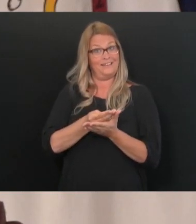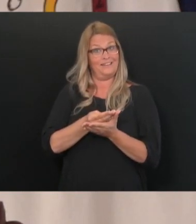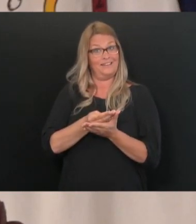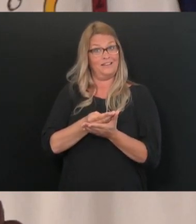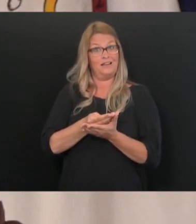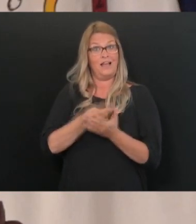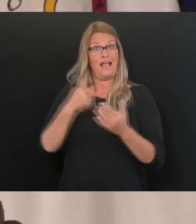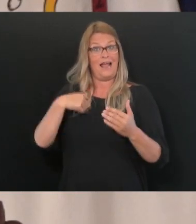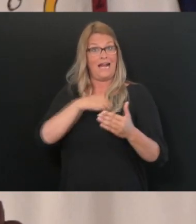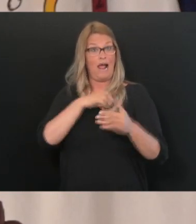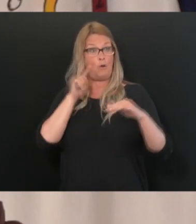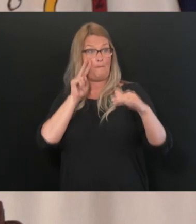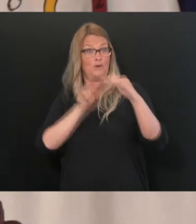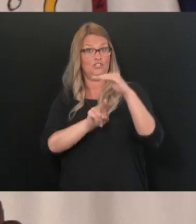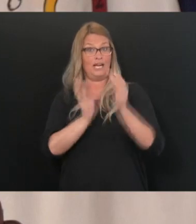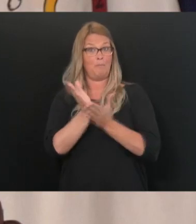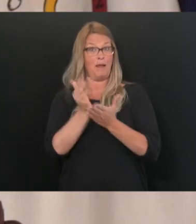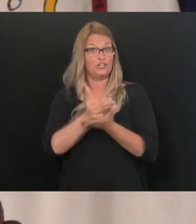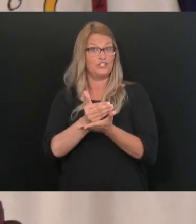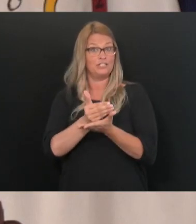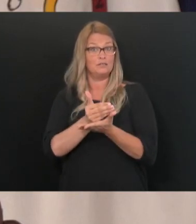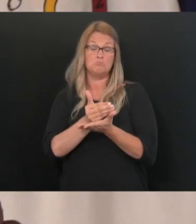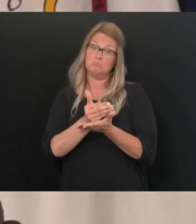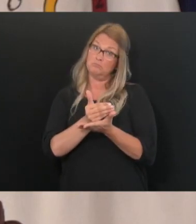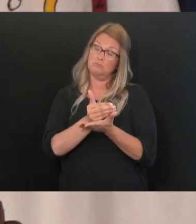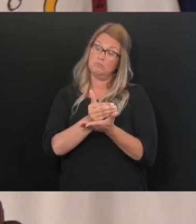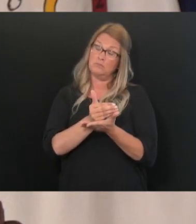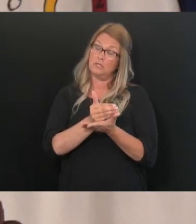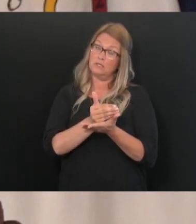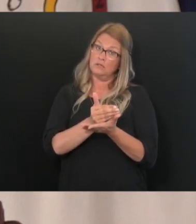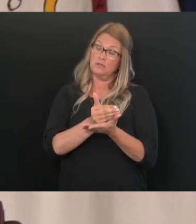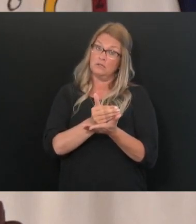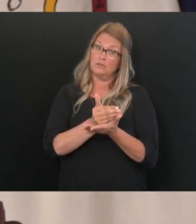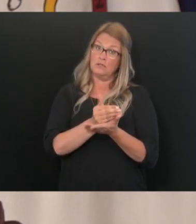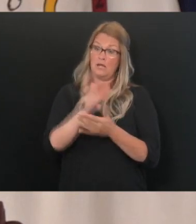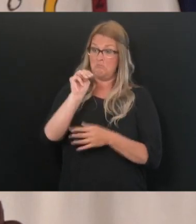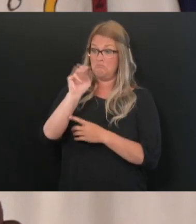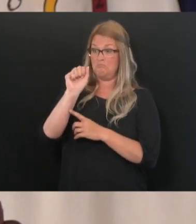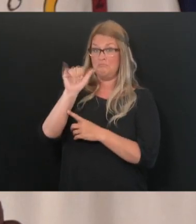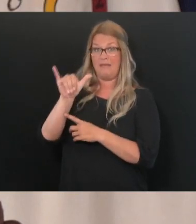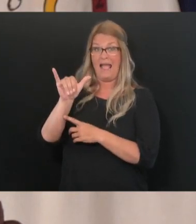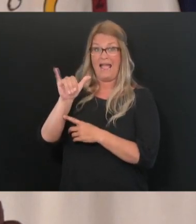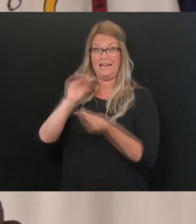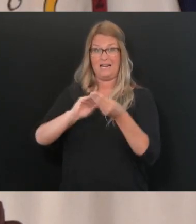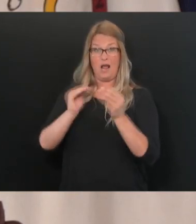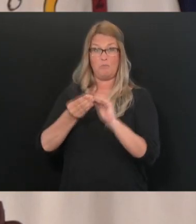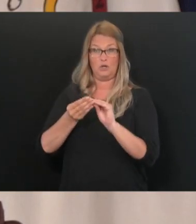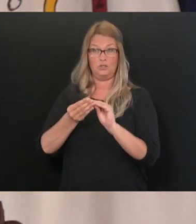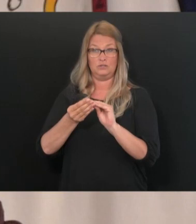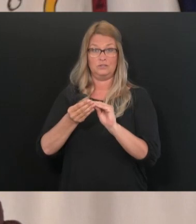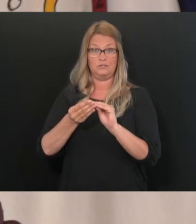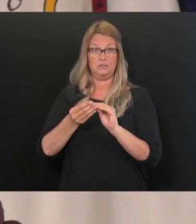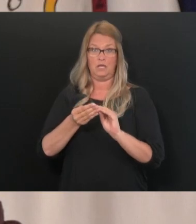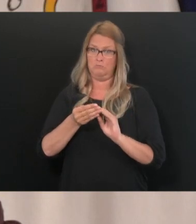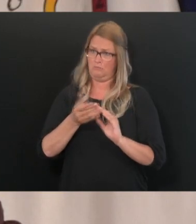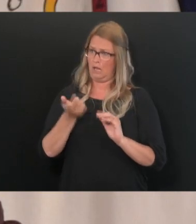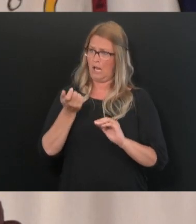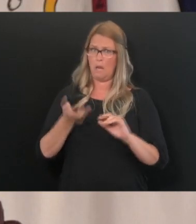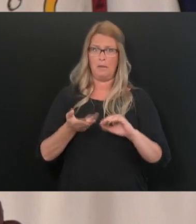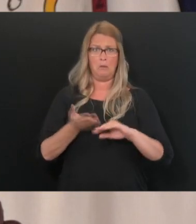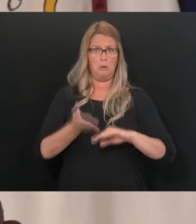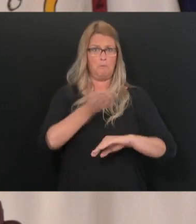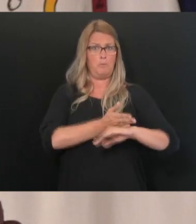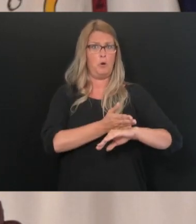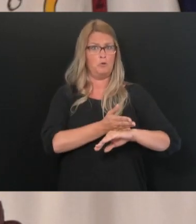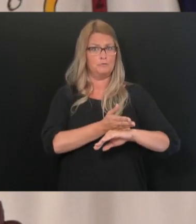have projected and budgeted and everything, the May numbers are coming in a little better than what